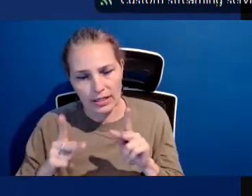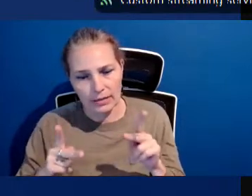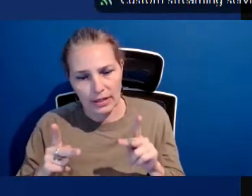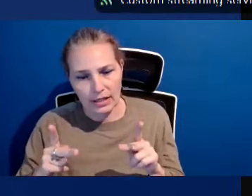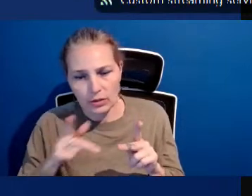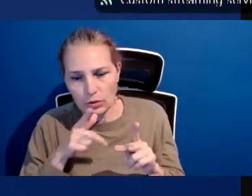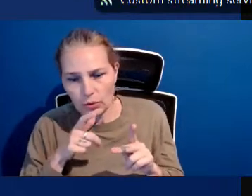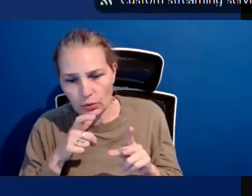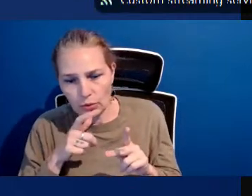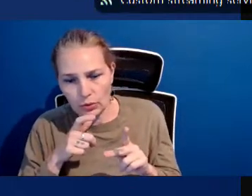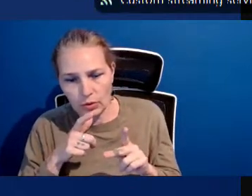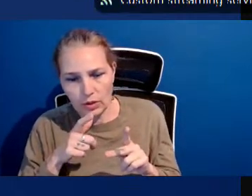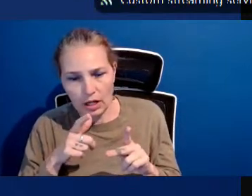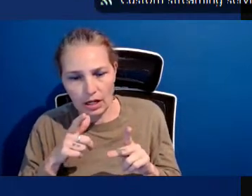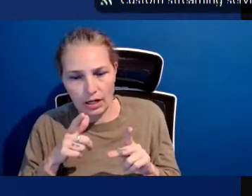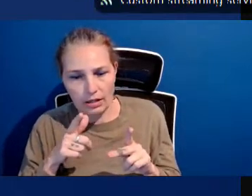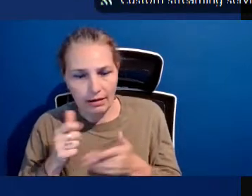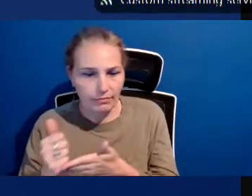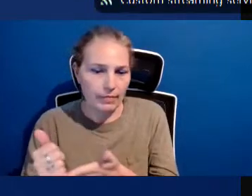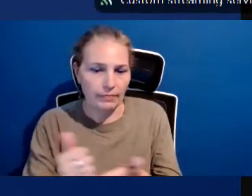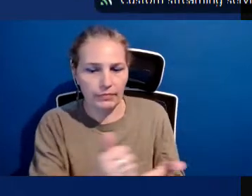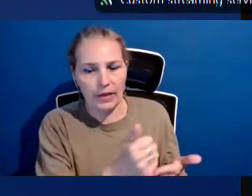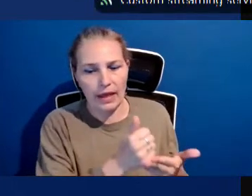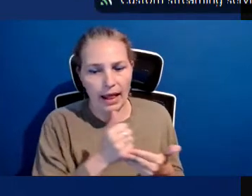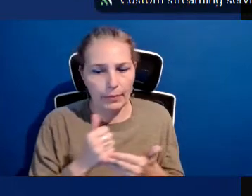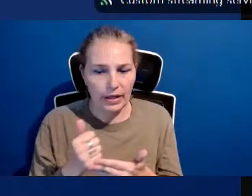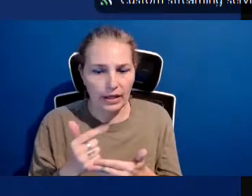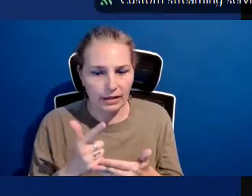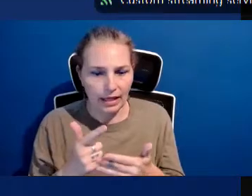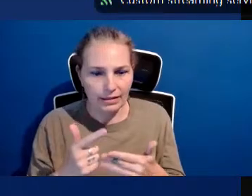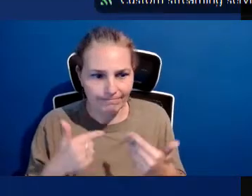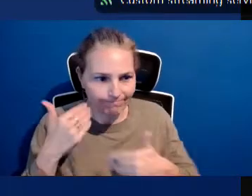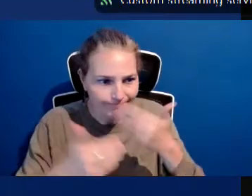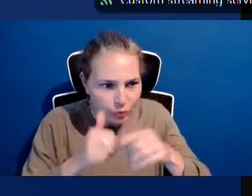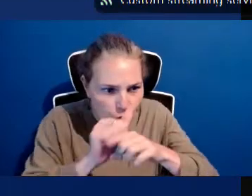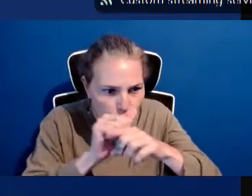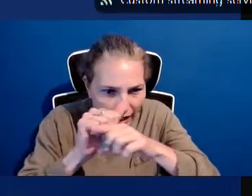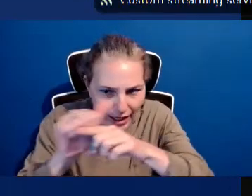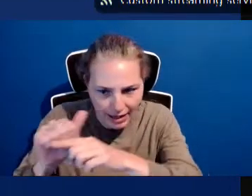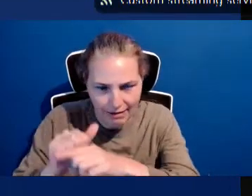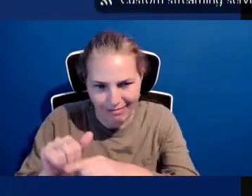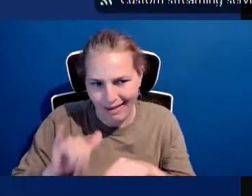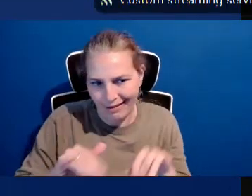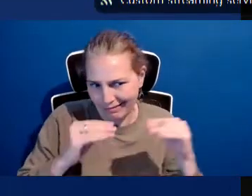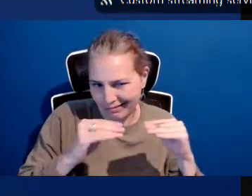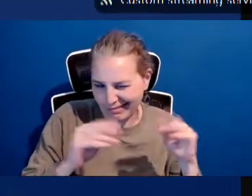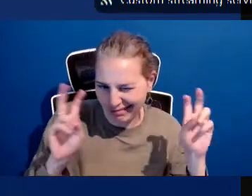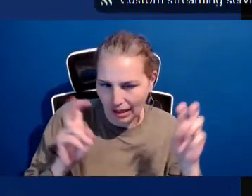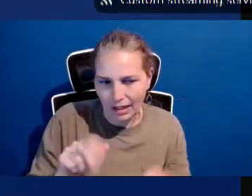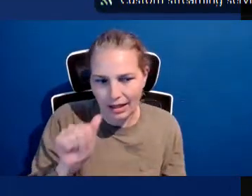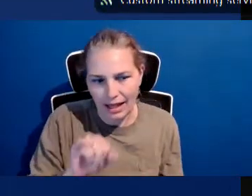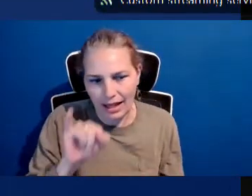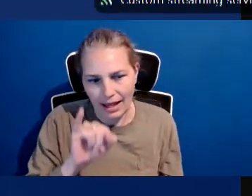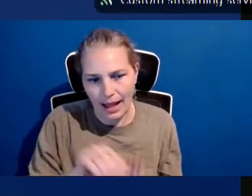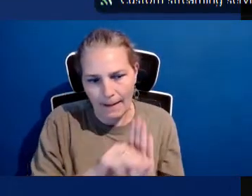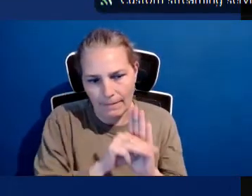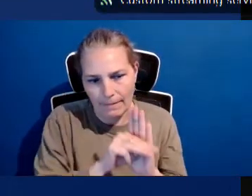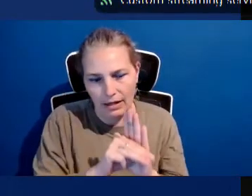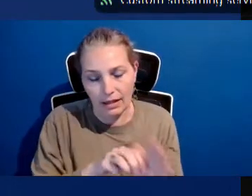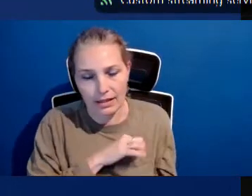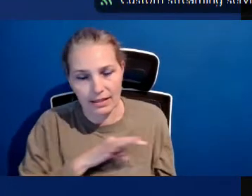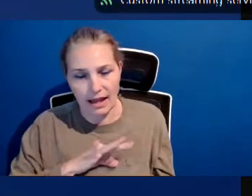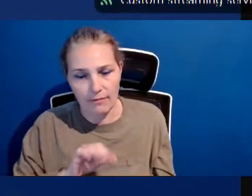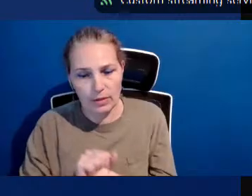model. Our staff have been working closely with ArchiStar for about 6 weeks to test the AI, make sure